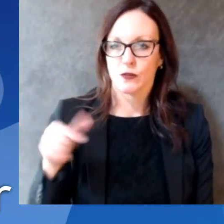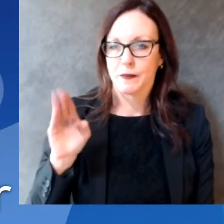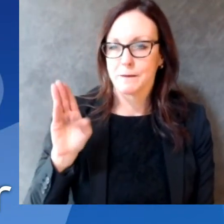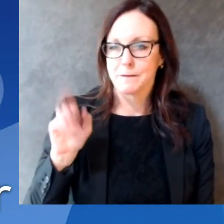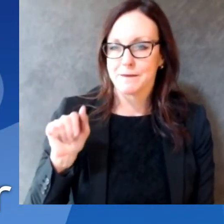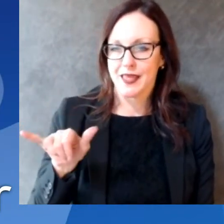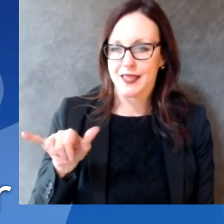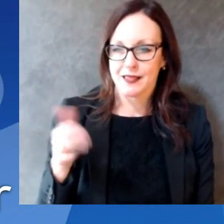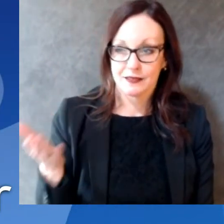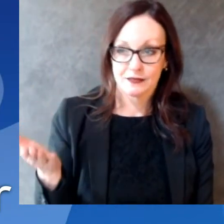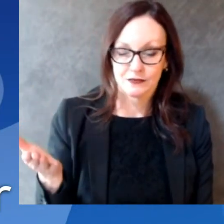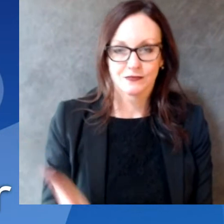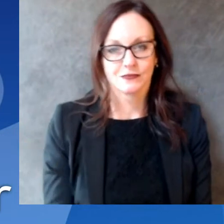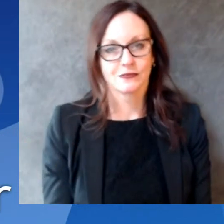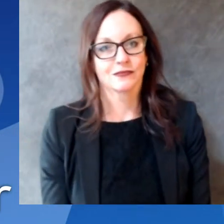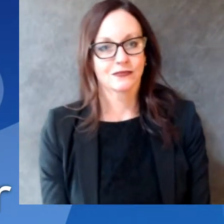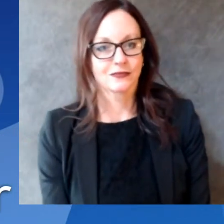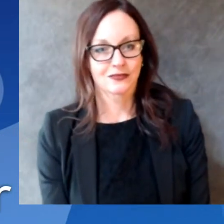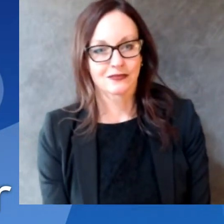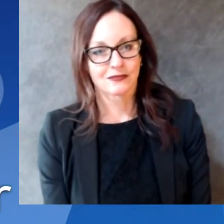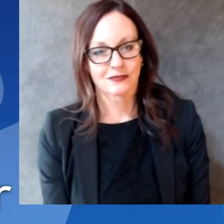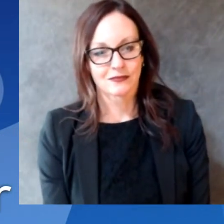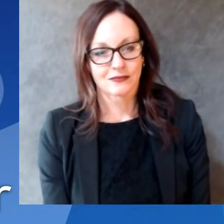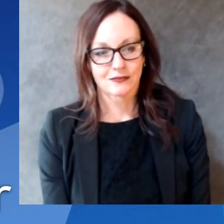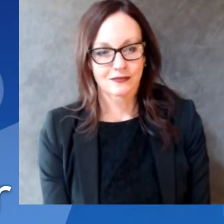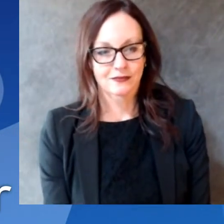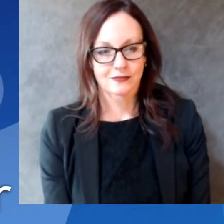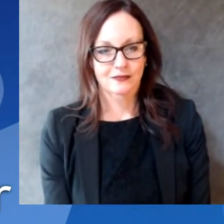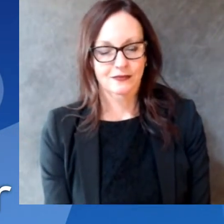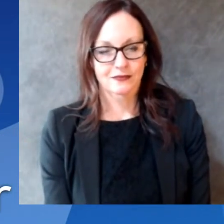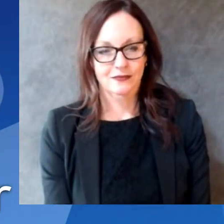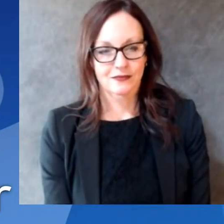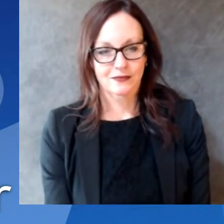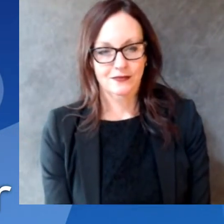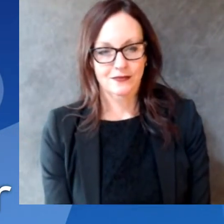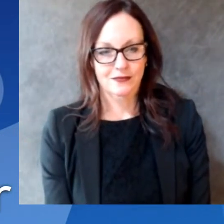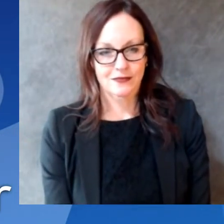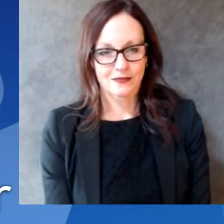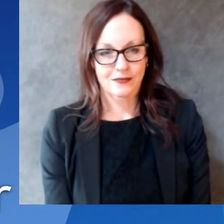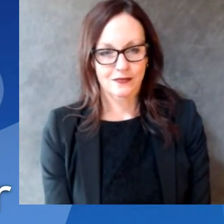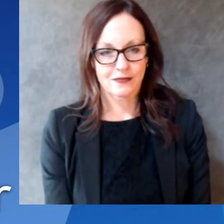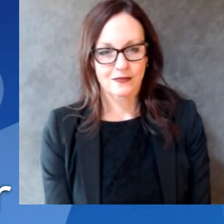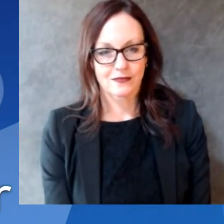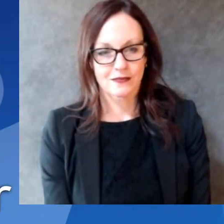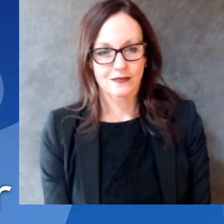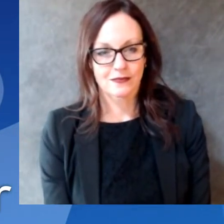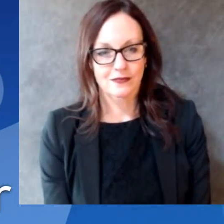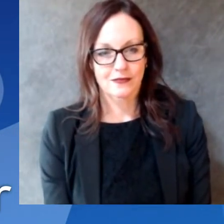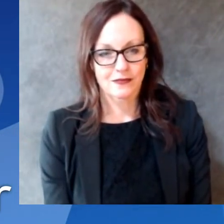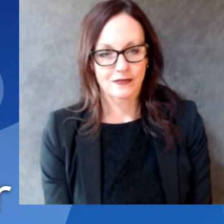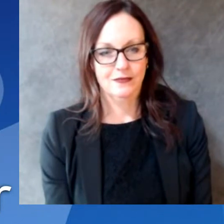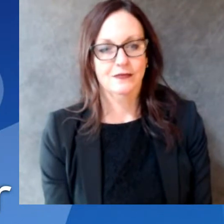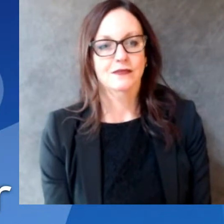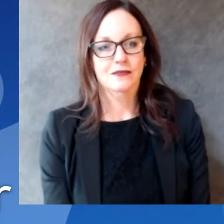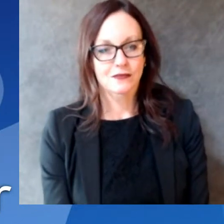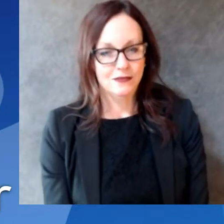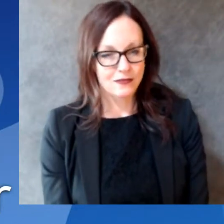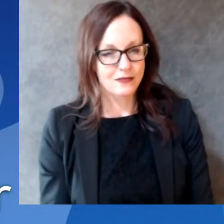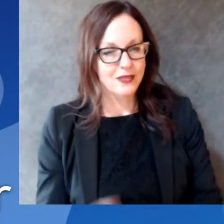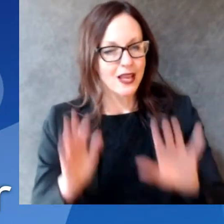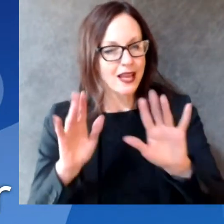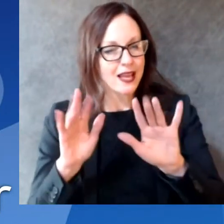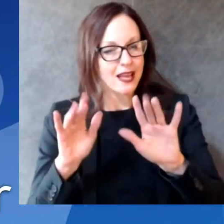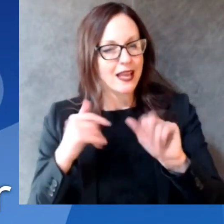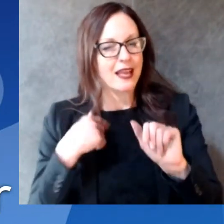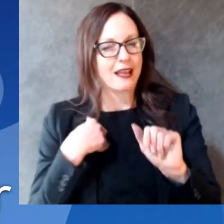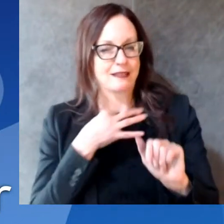WBAY in Green Bay. To kind of tag off of that, what population, how many kids do we have in the state that are